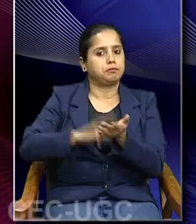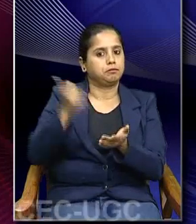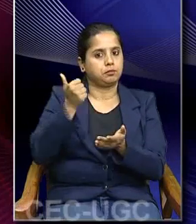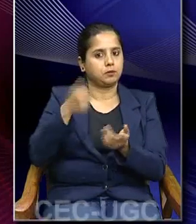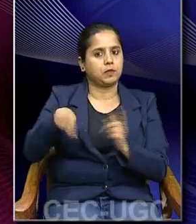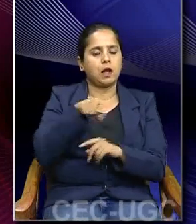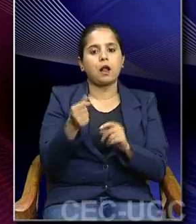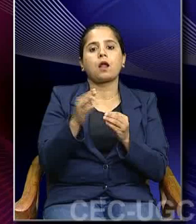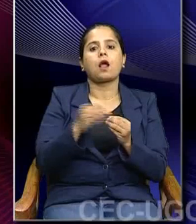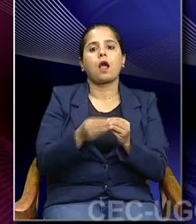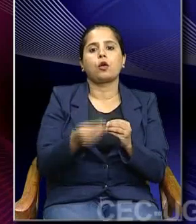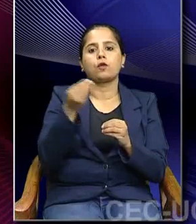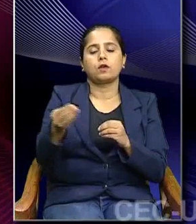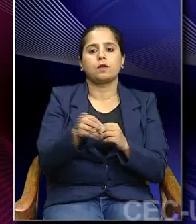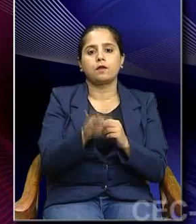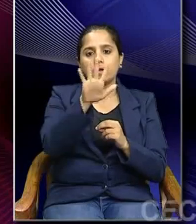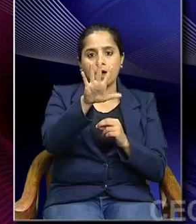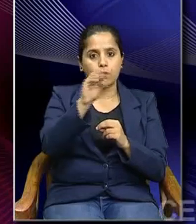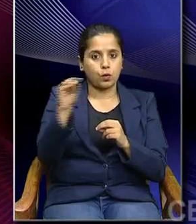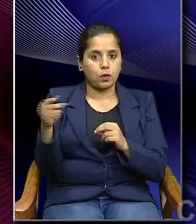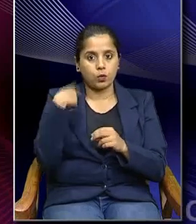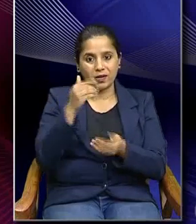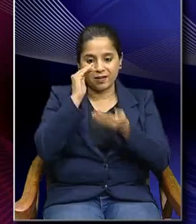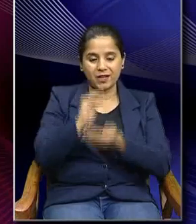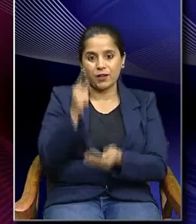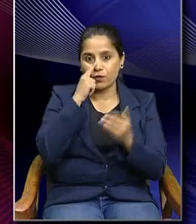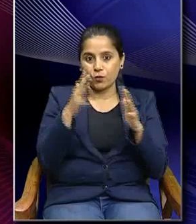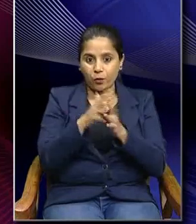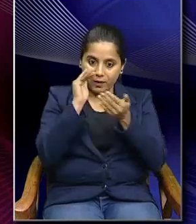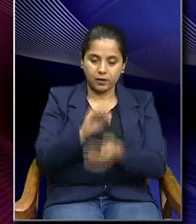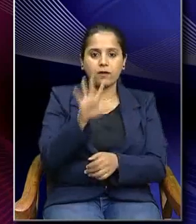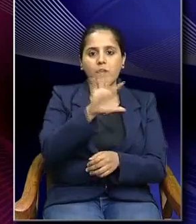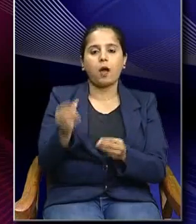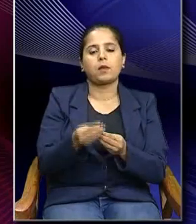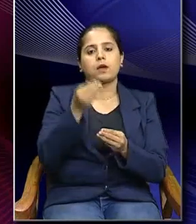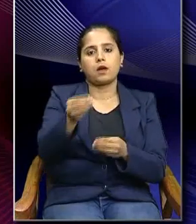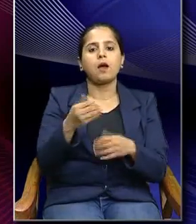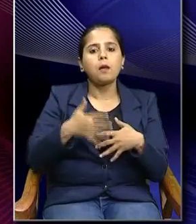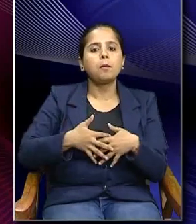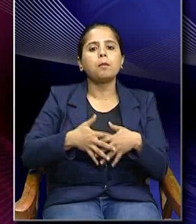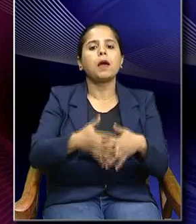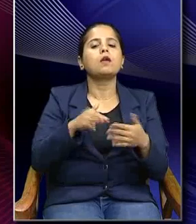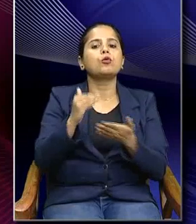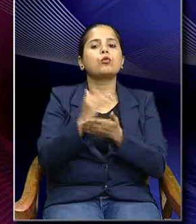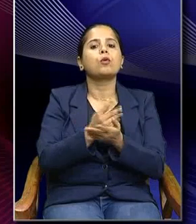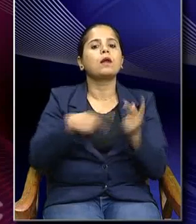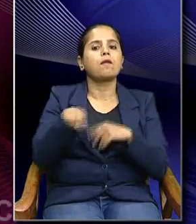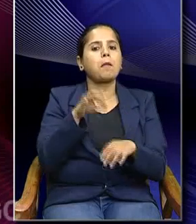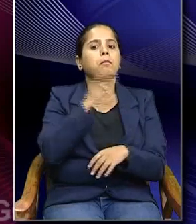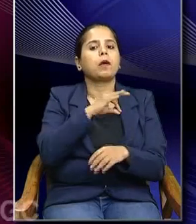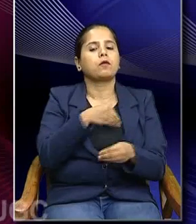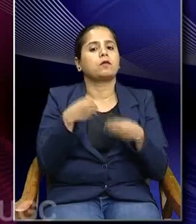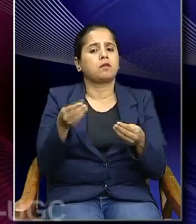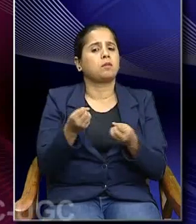cash incentive to rupees 500 at the birth of the girl child, and maternity benefit scheme. You have a lot of